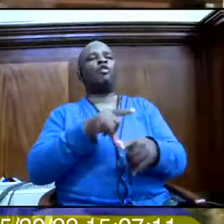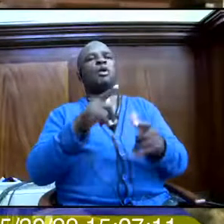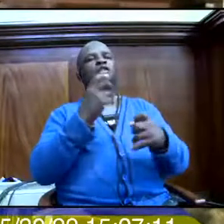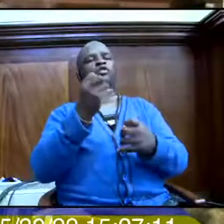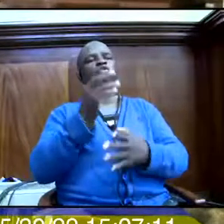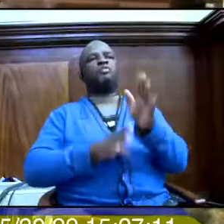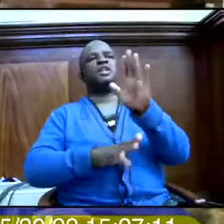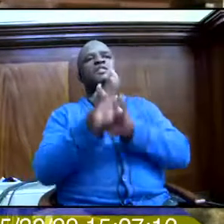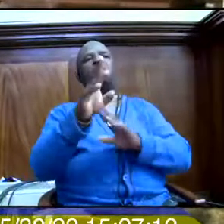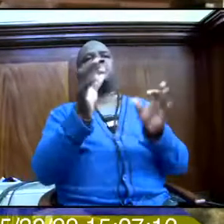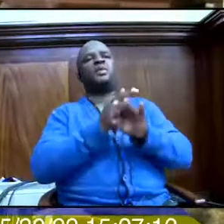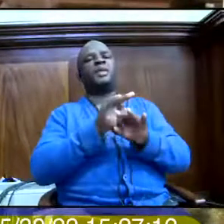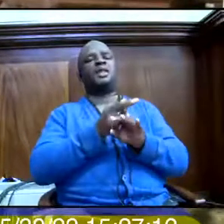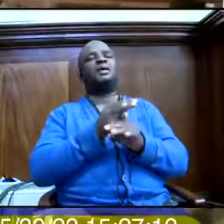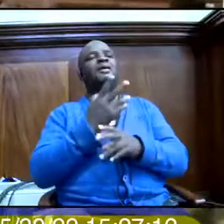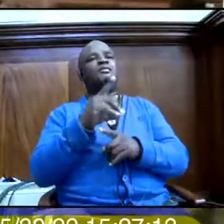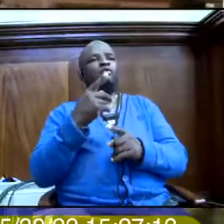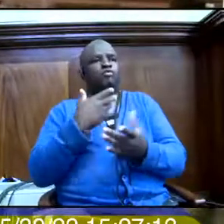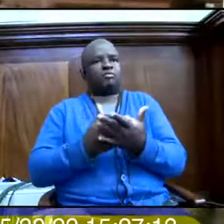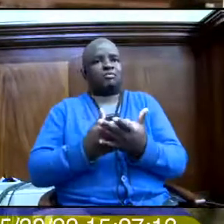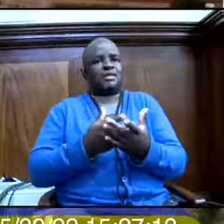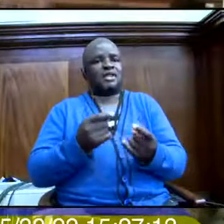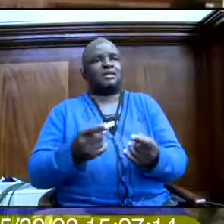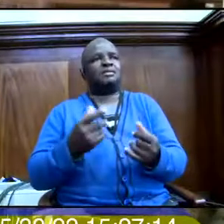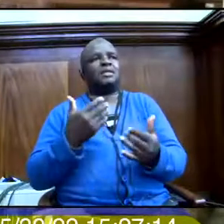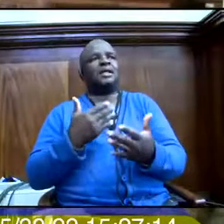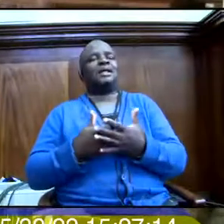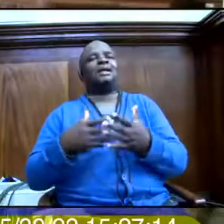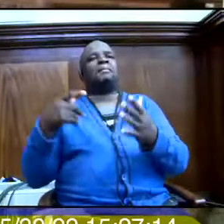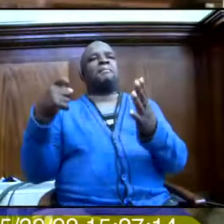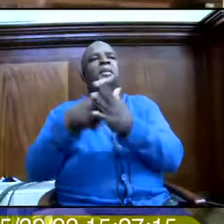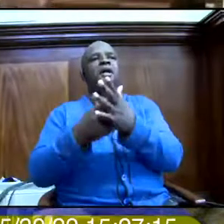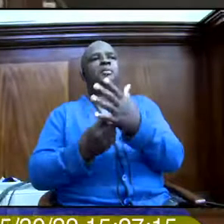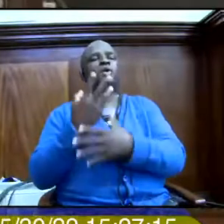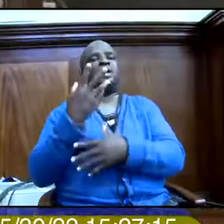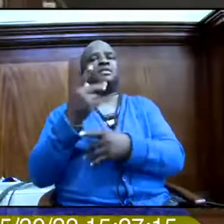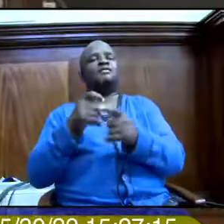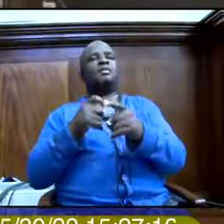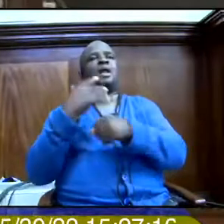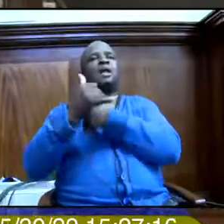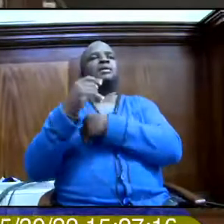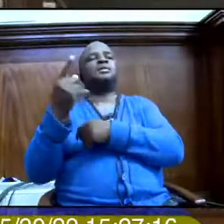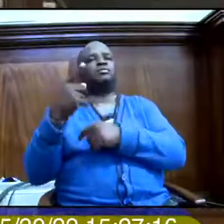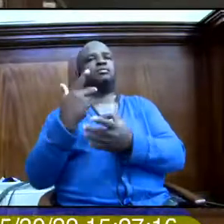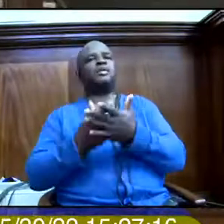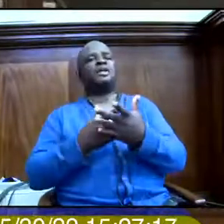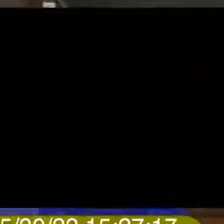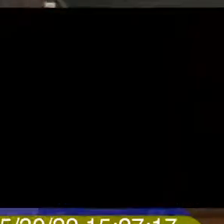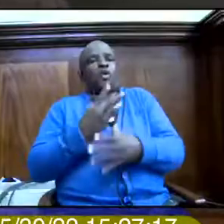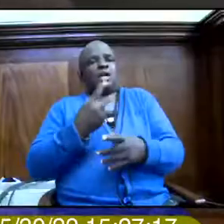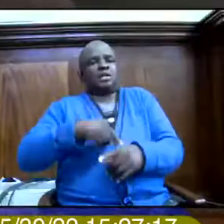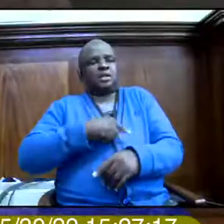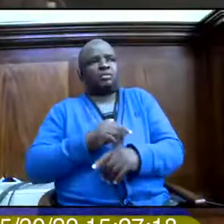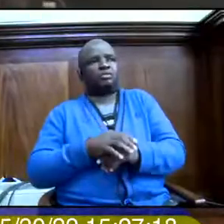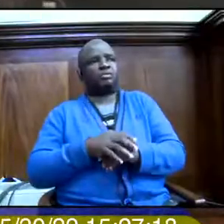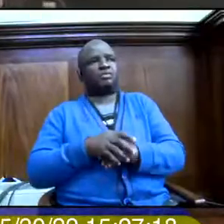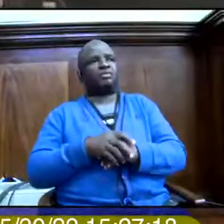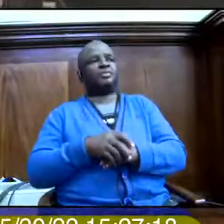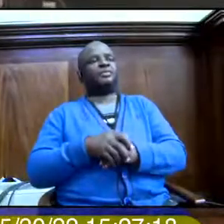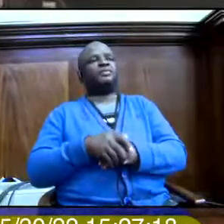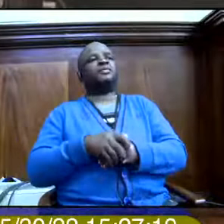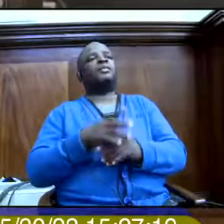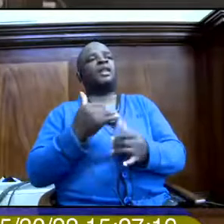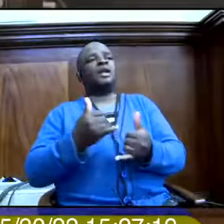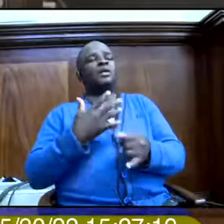we have to re-buy products from other countries made with our raw material we